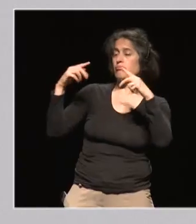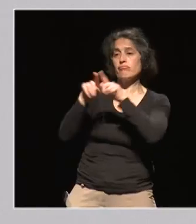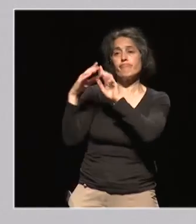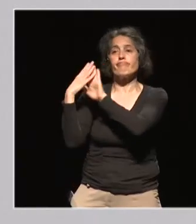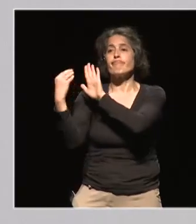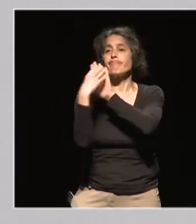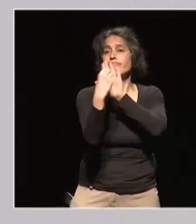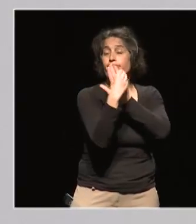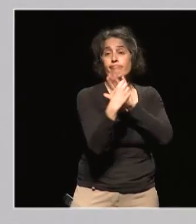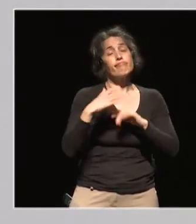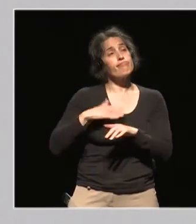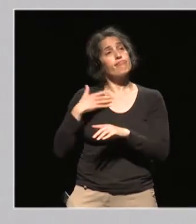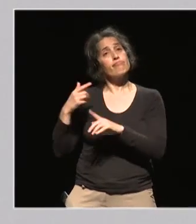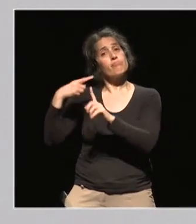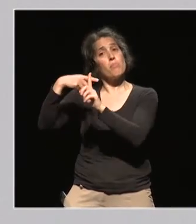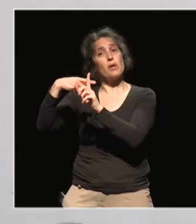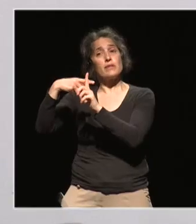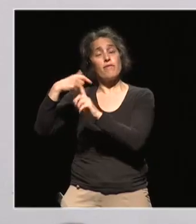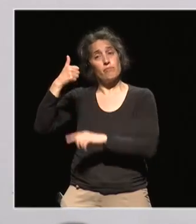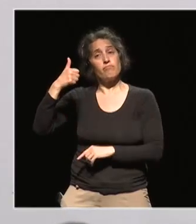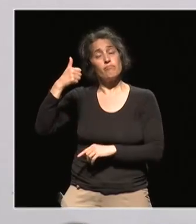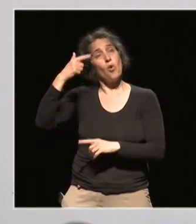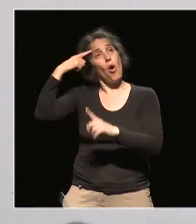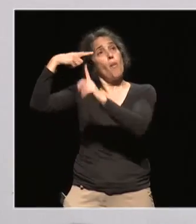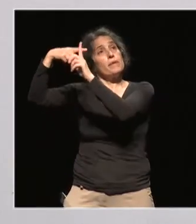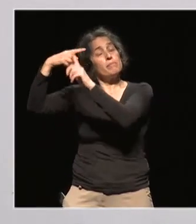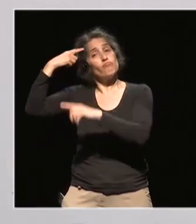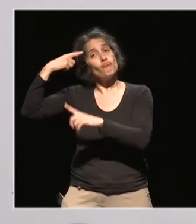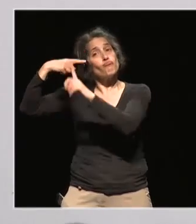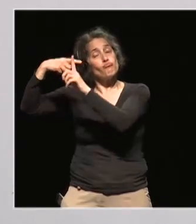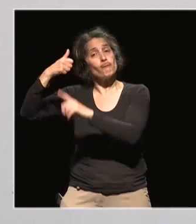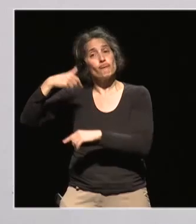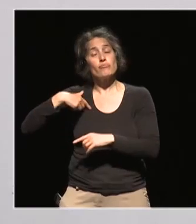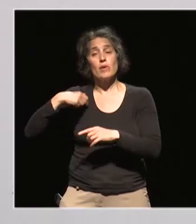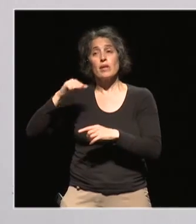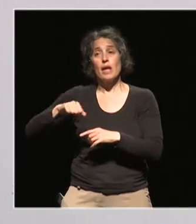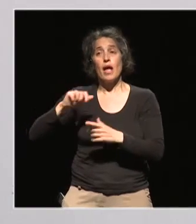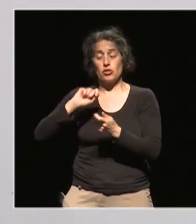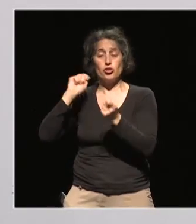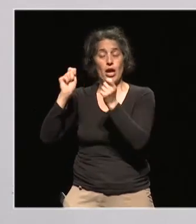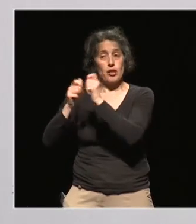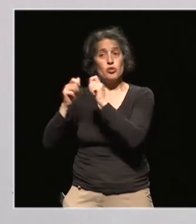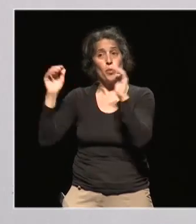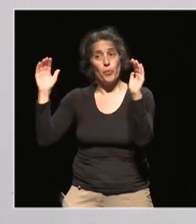with this, we are positive enough, we are optimistic enough that we can make this change.